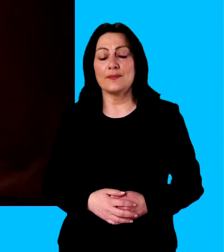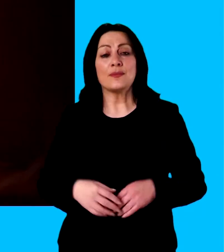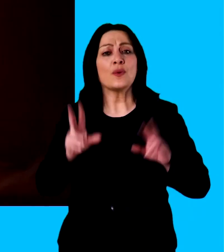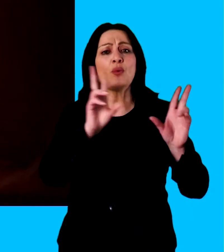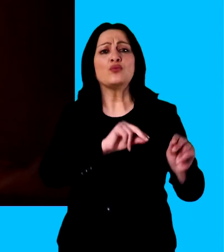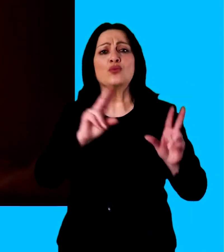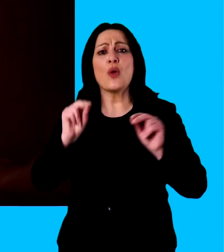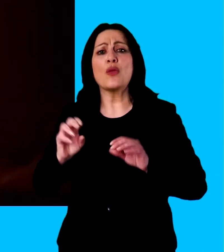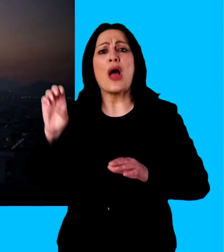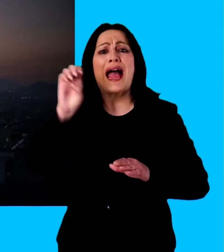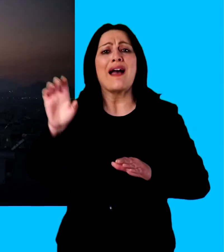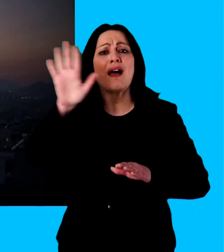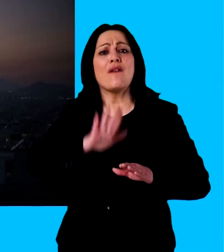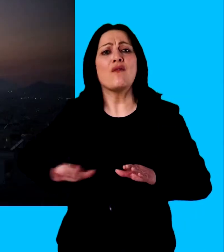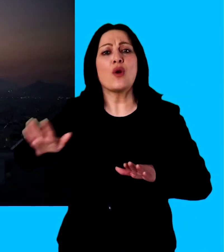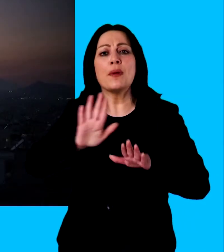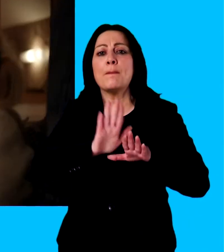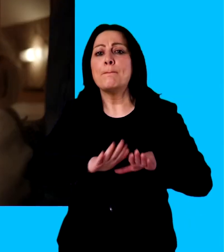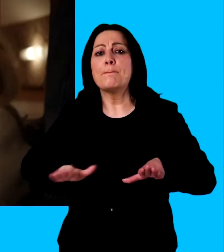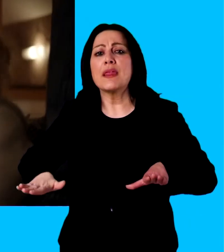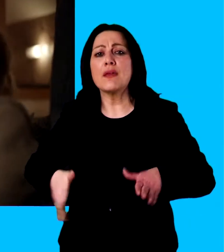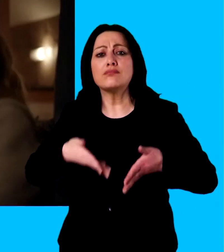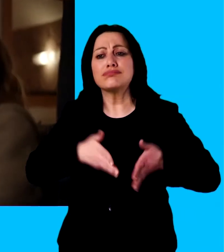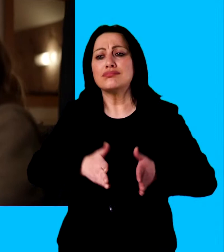Like thousands of children all across Europe.